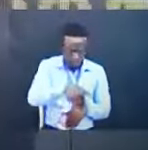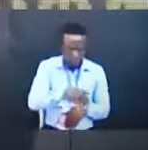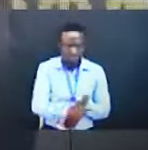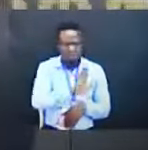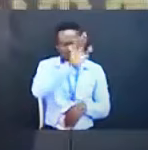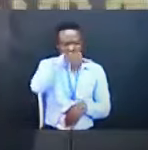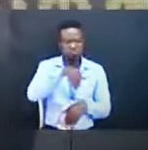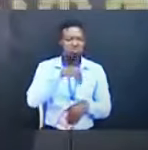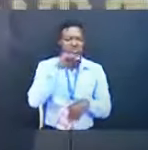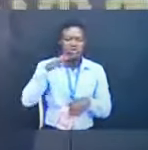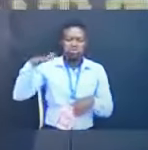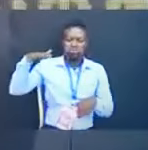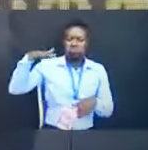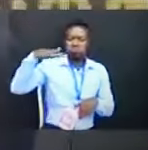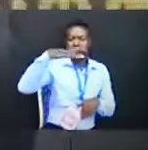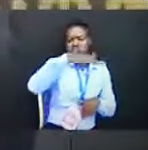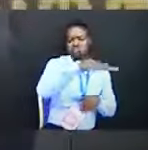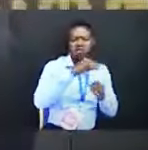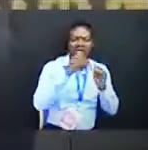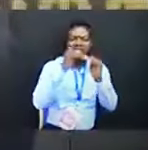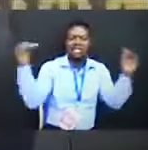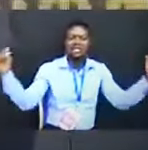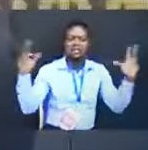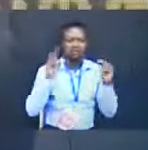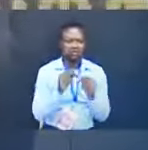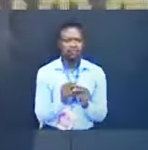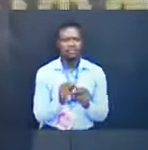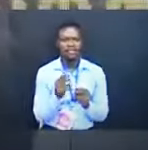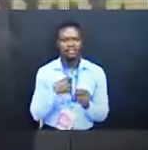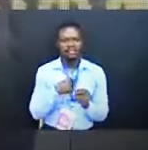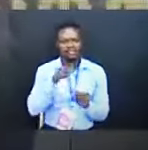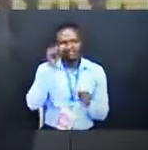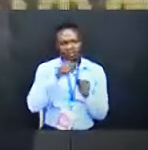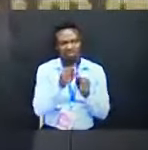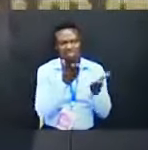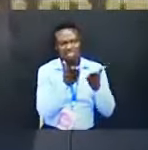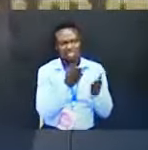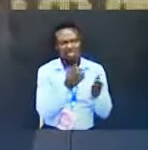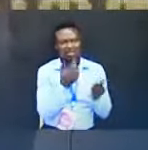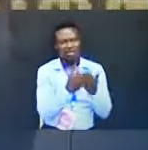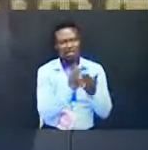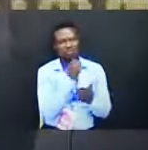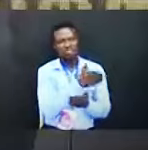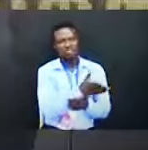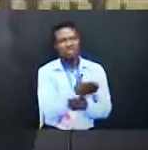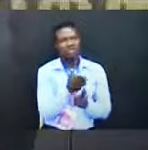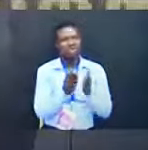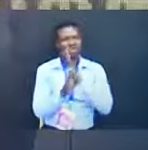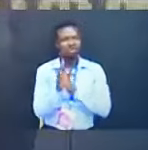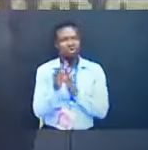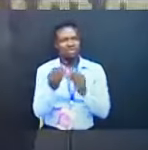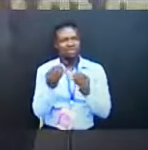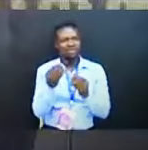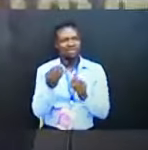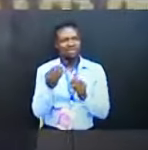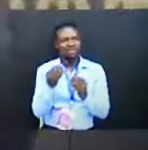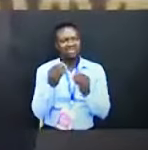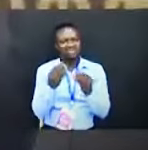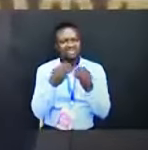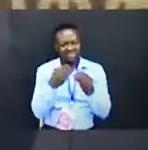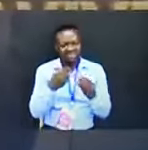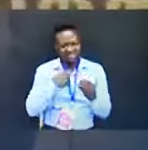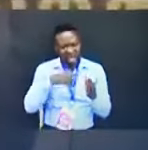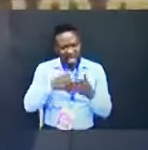served and there was no money. And God intentionally stayed his hand to teach me what it means to be in